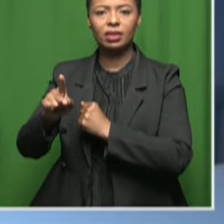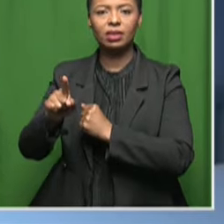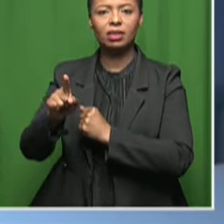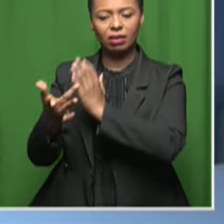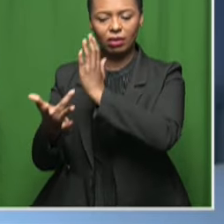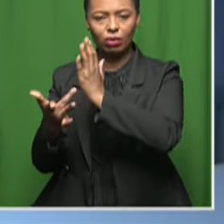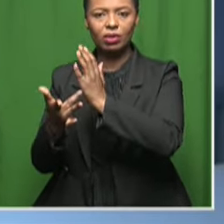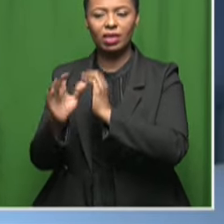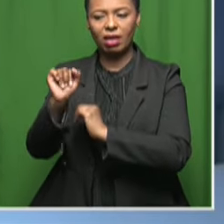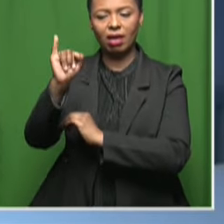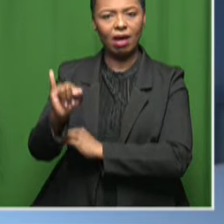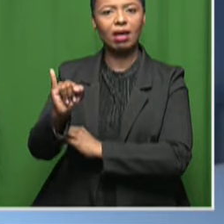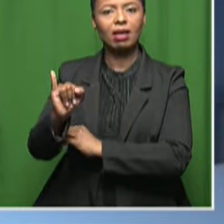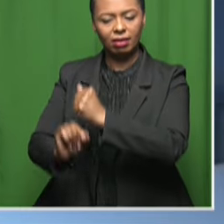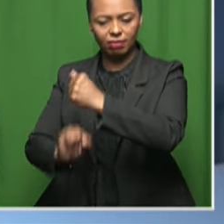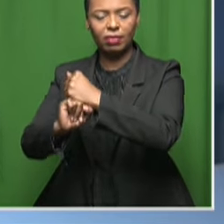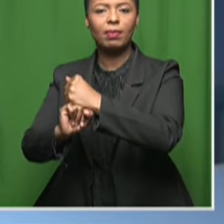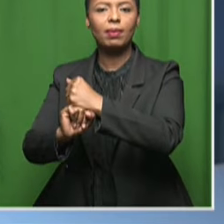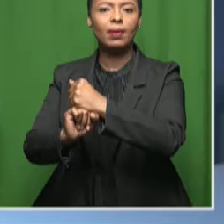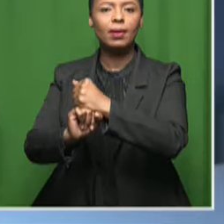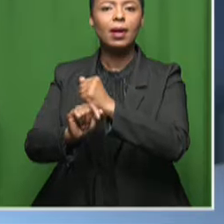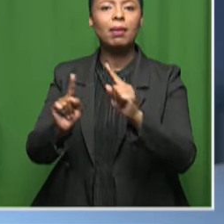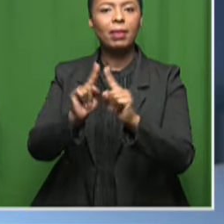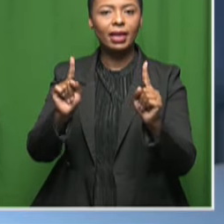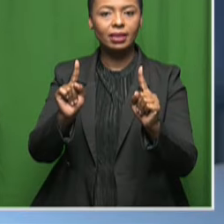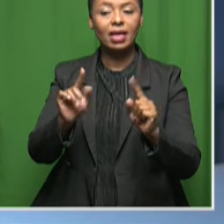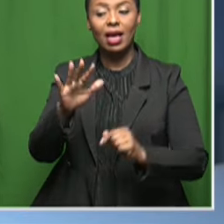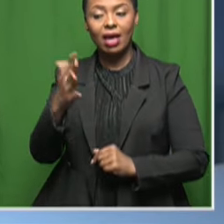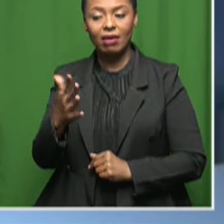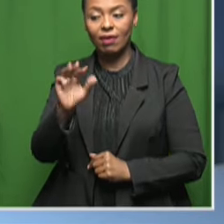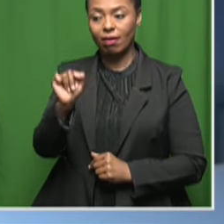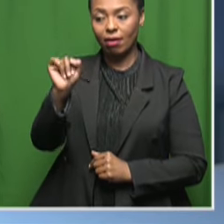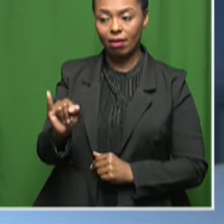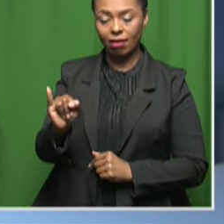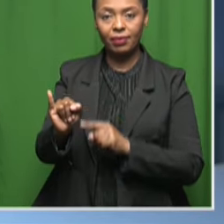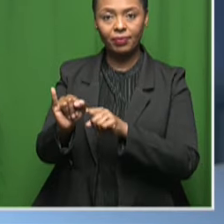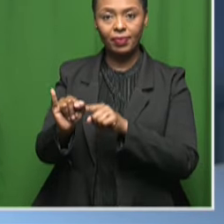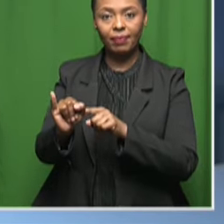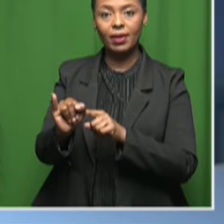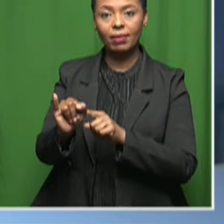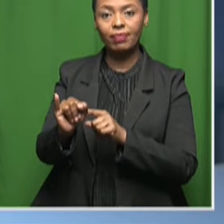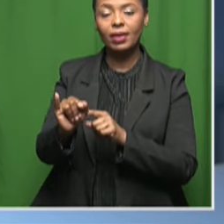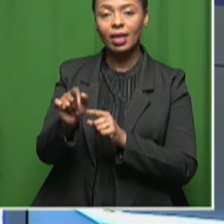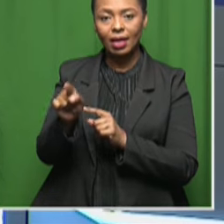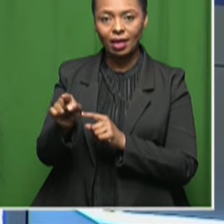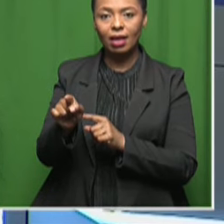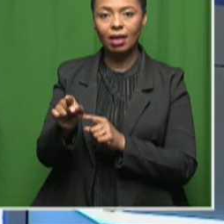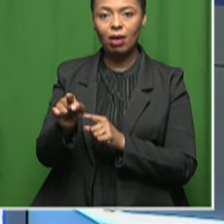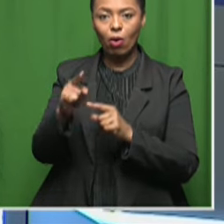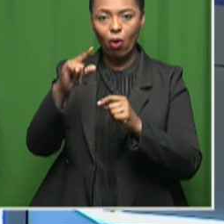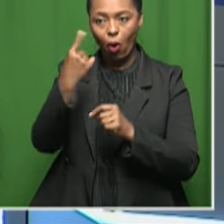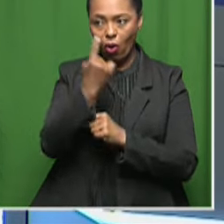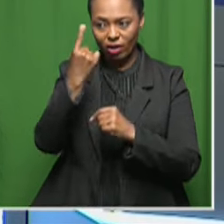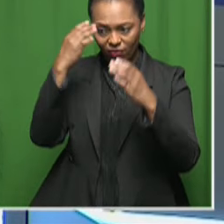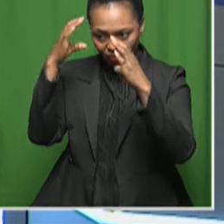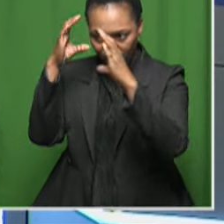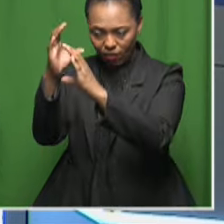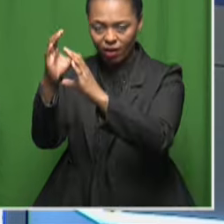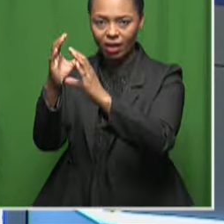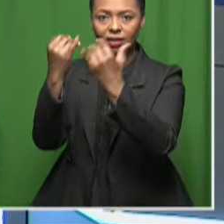embracing artificial intelligence. But as long as artificial intelligence is adopted or is concentrated in